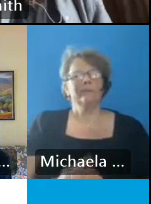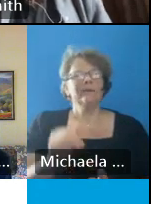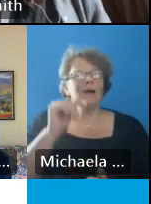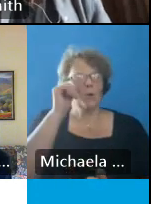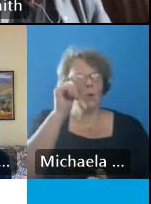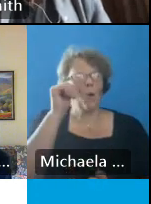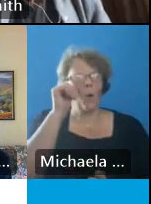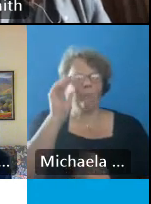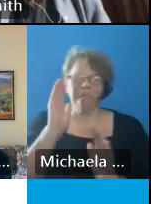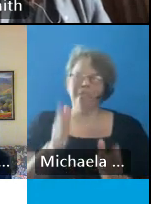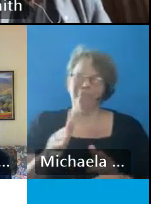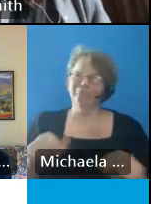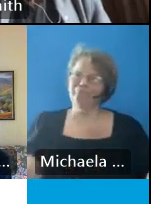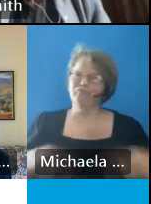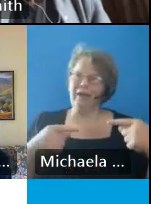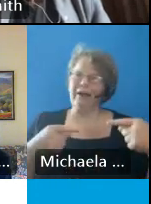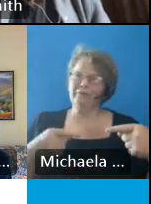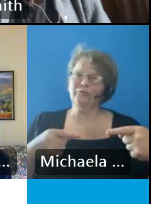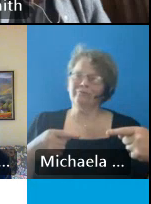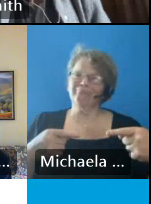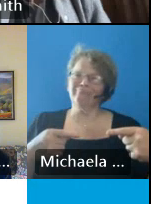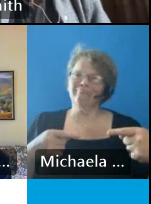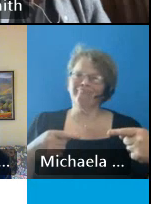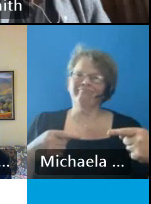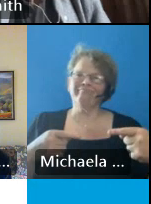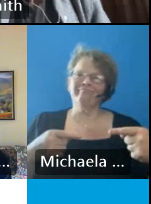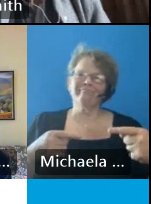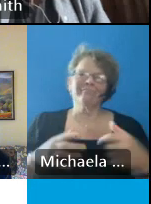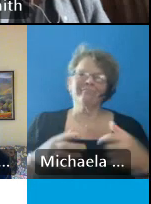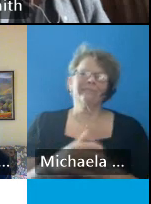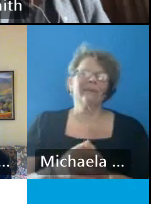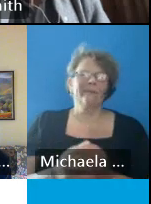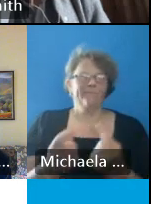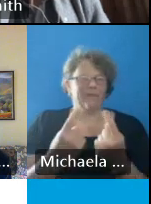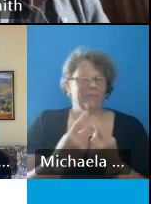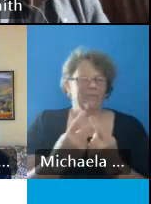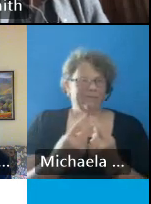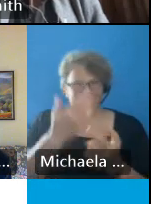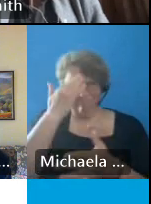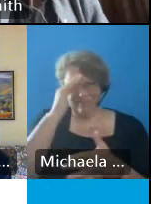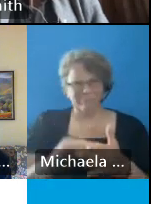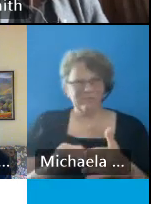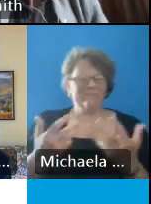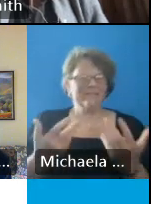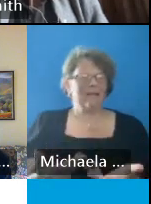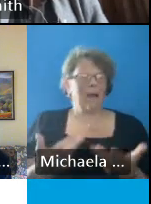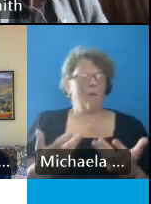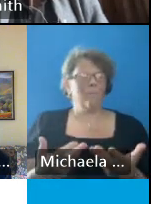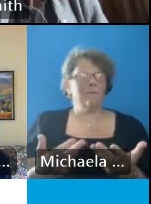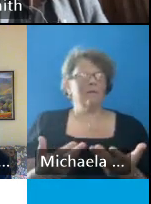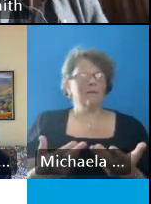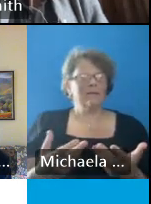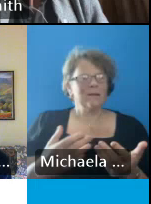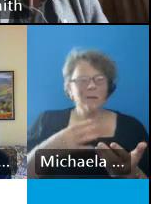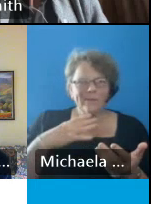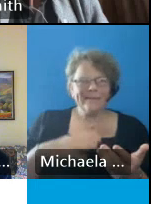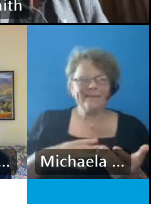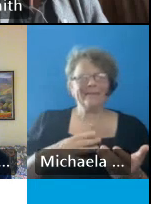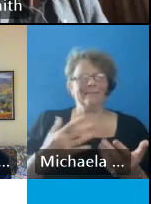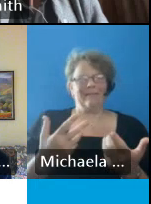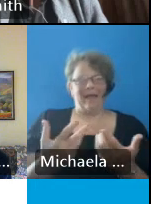of challenges if we're to overcome some of the sort of things that we're experiencing now, and to get to that space of the joint forward